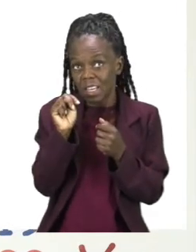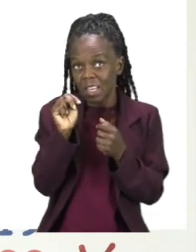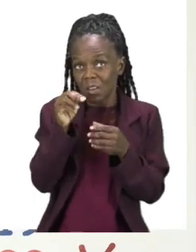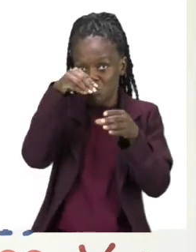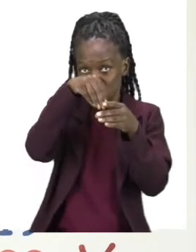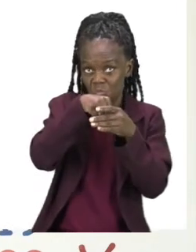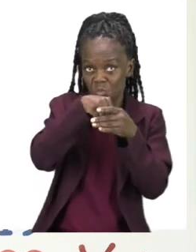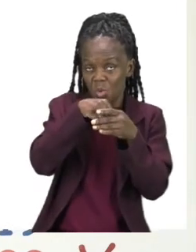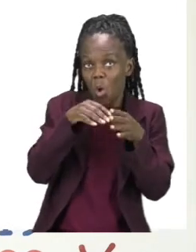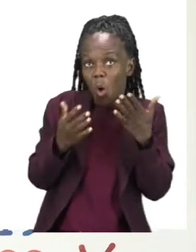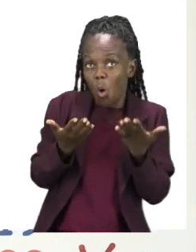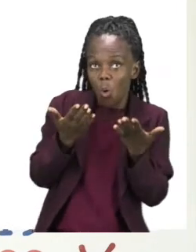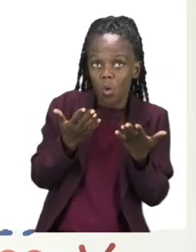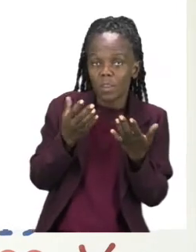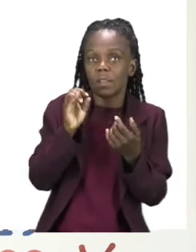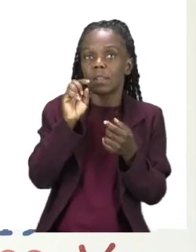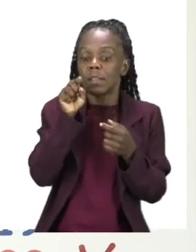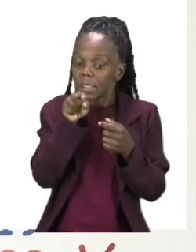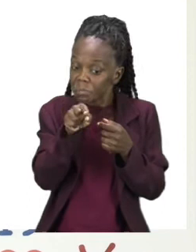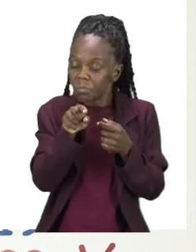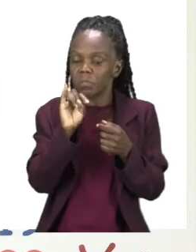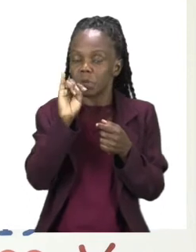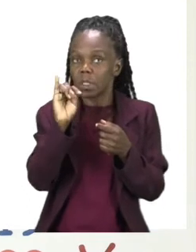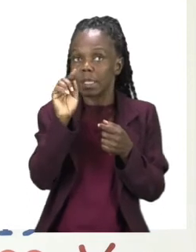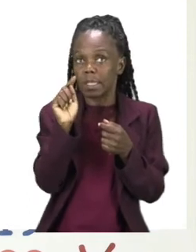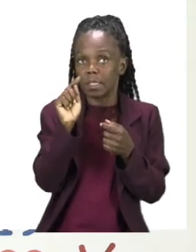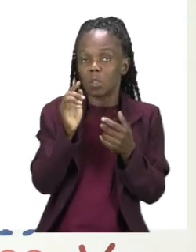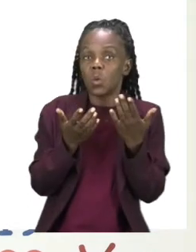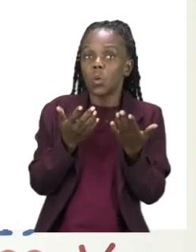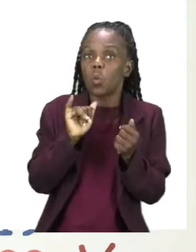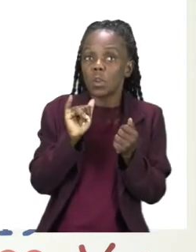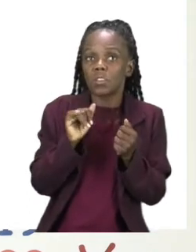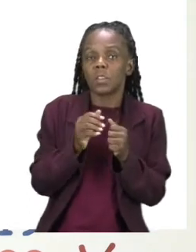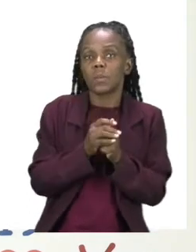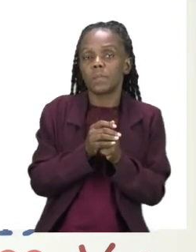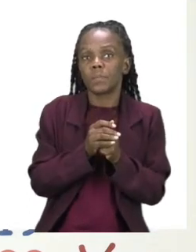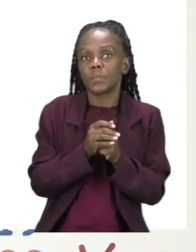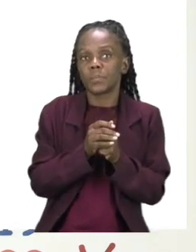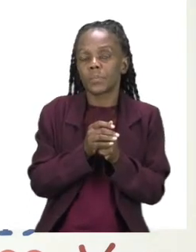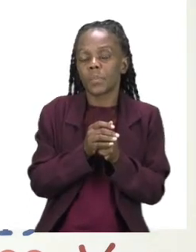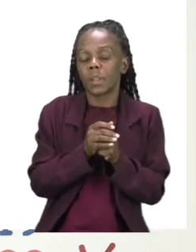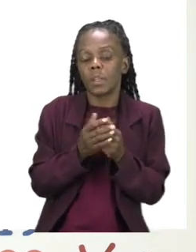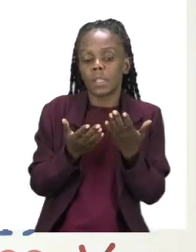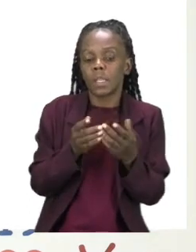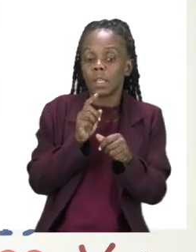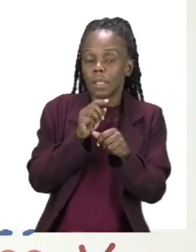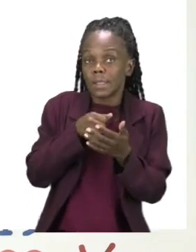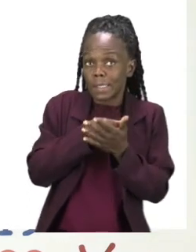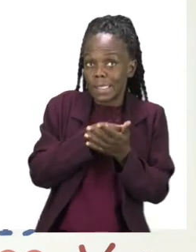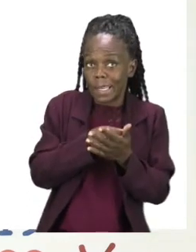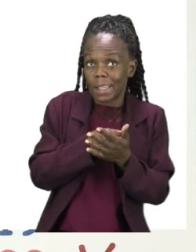the word in and replace it. In is my